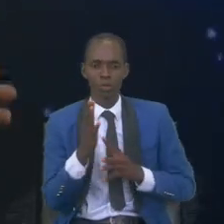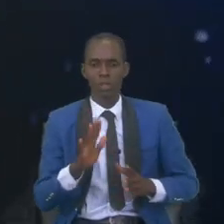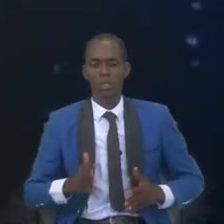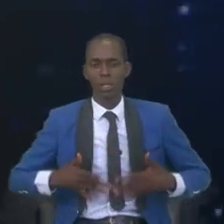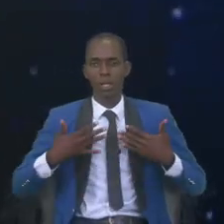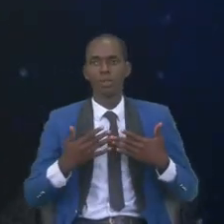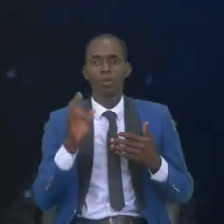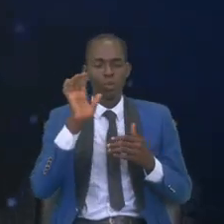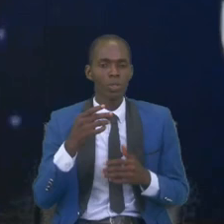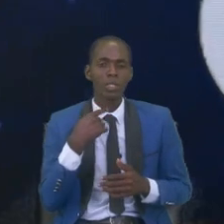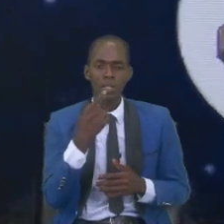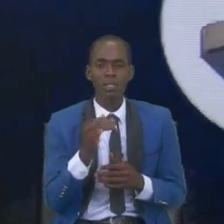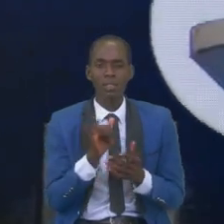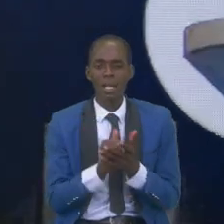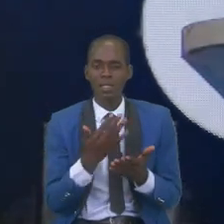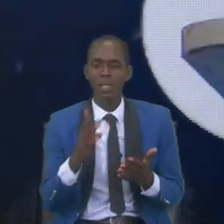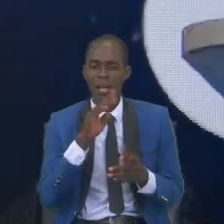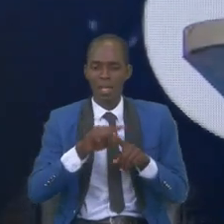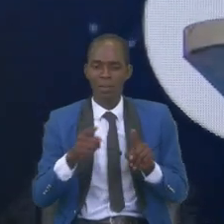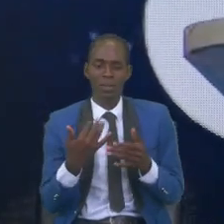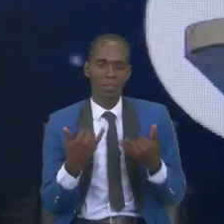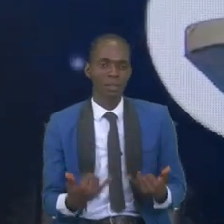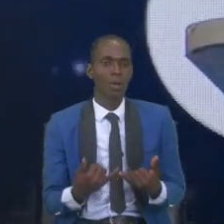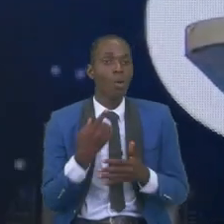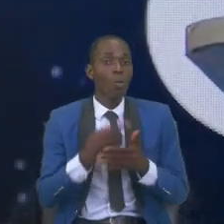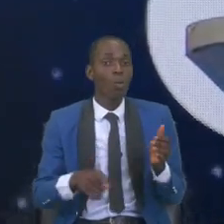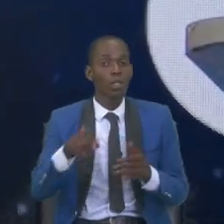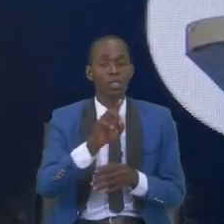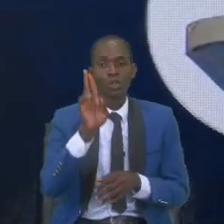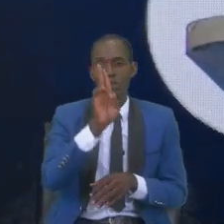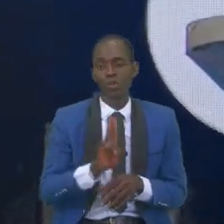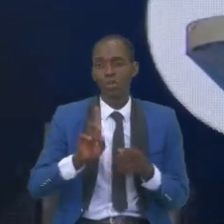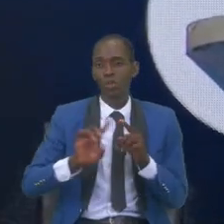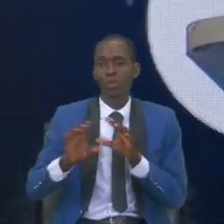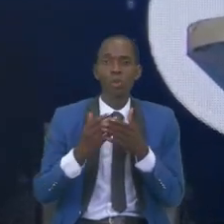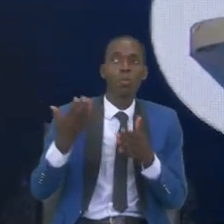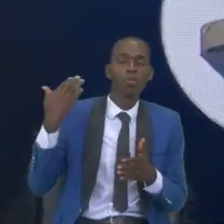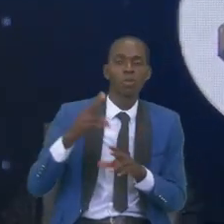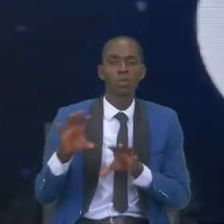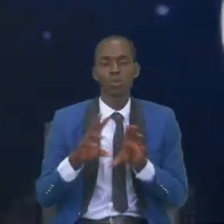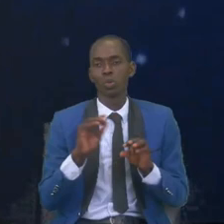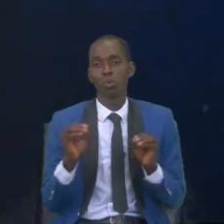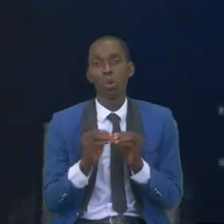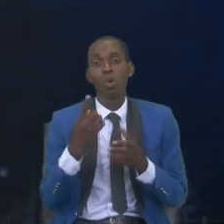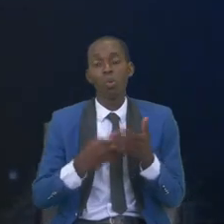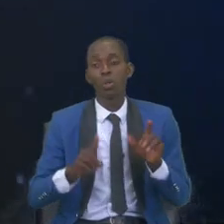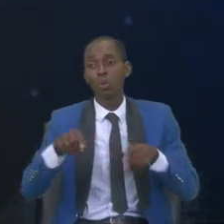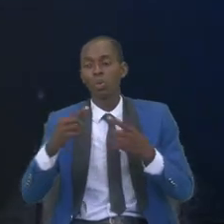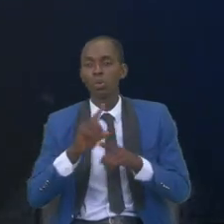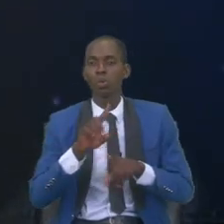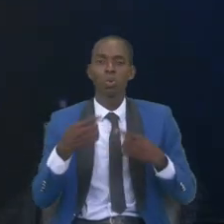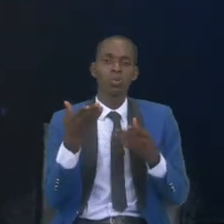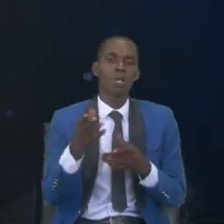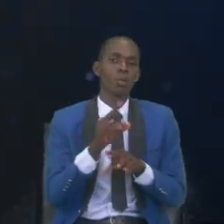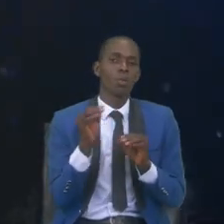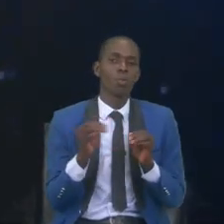were different now. What I used to do, I do no more. Where I used to go, I go there no more, then we come back. And then